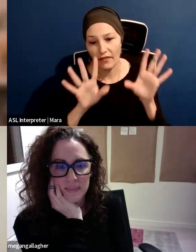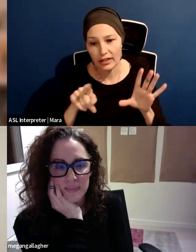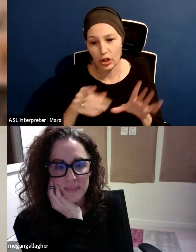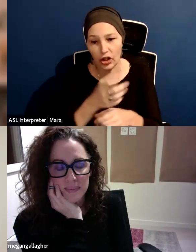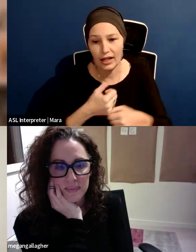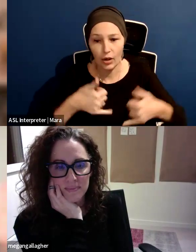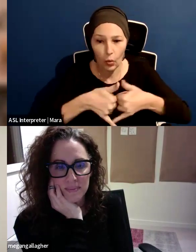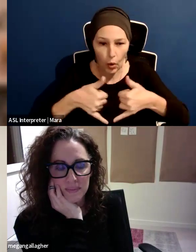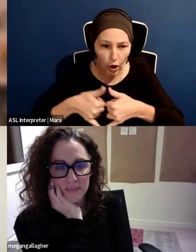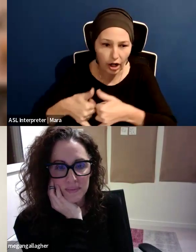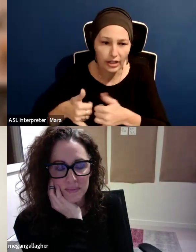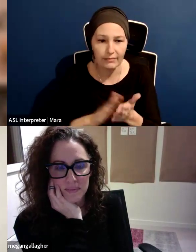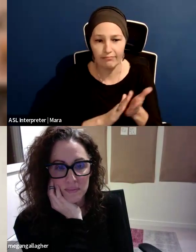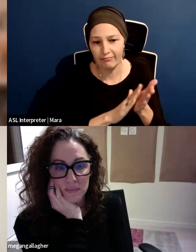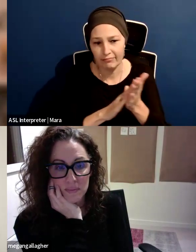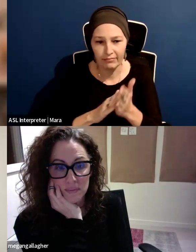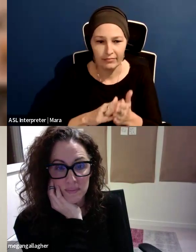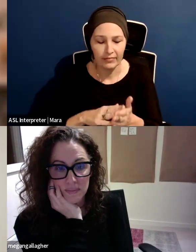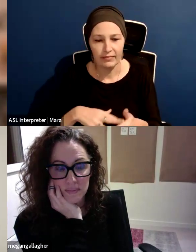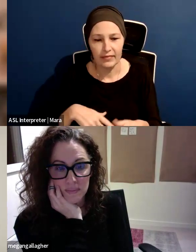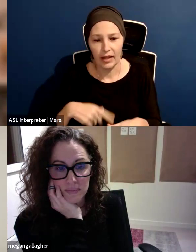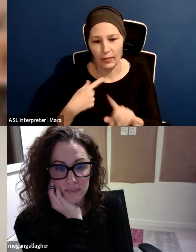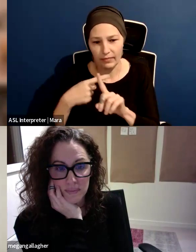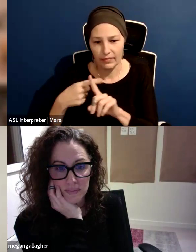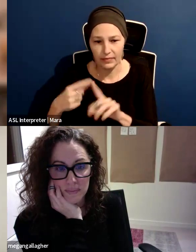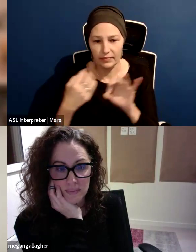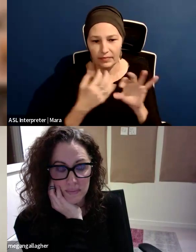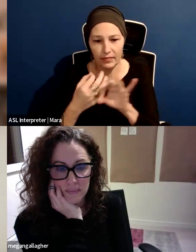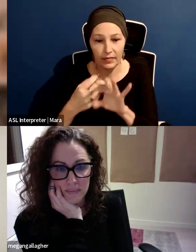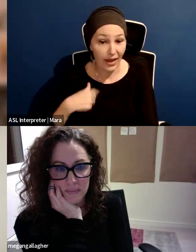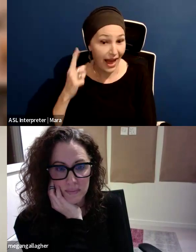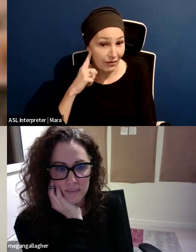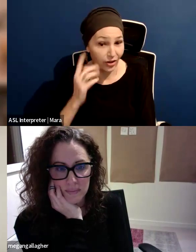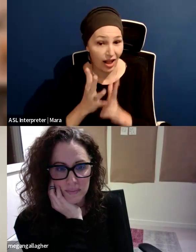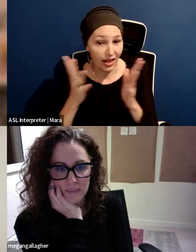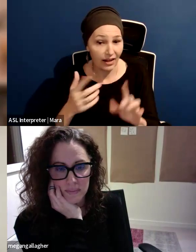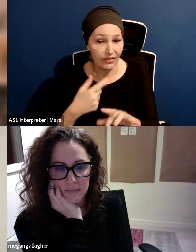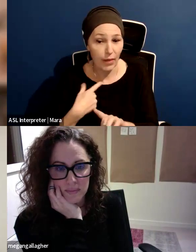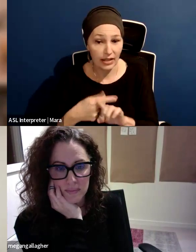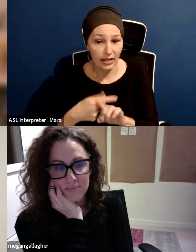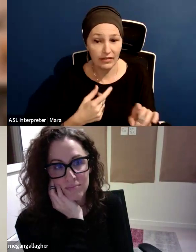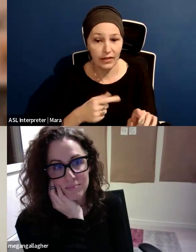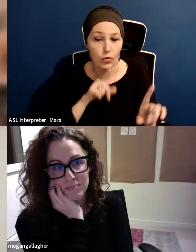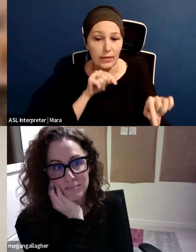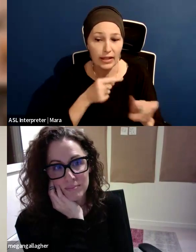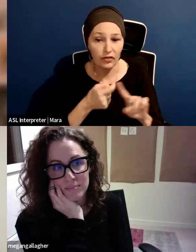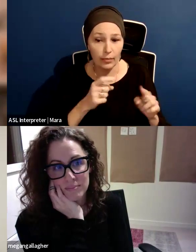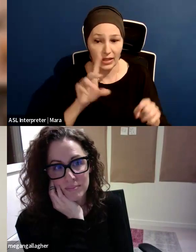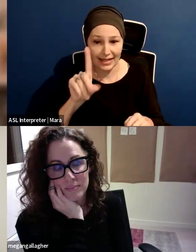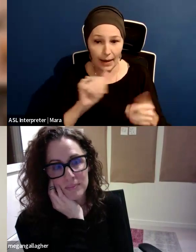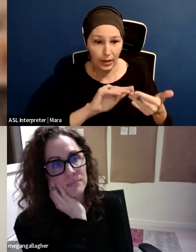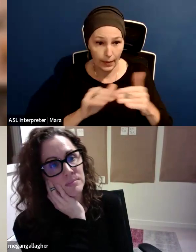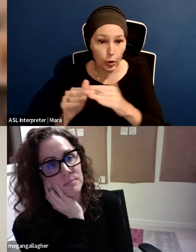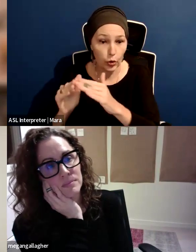awards, accolades, but I mean, I've heard a lot of positive response from the community, the disabled community,